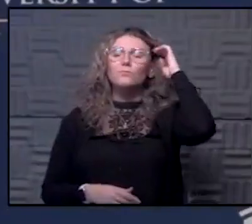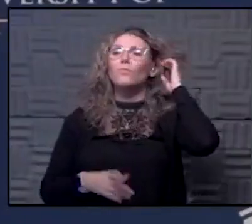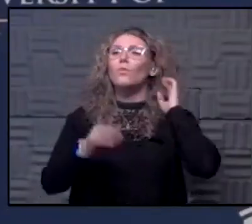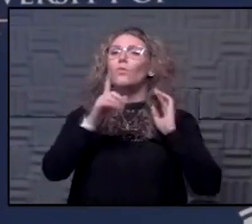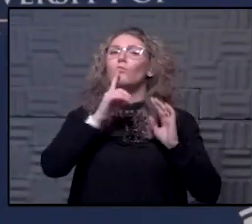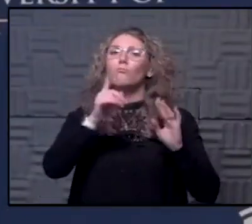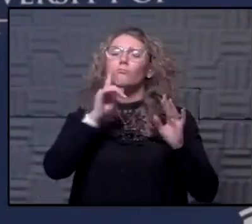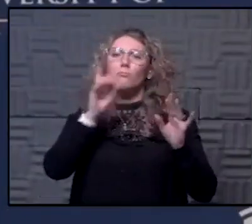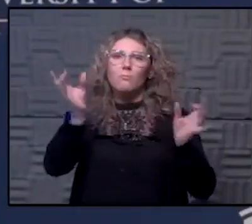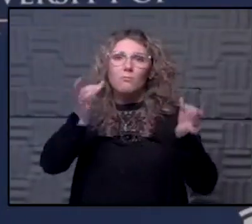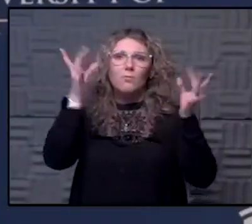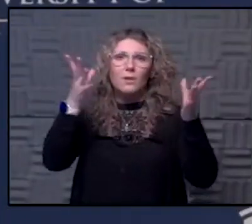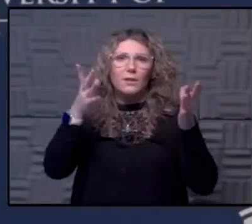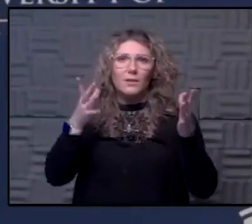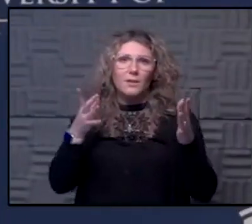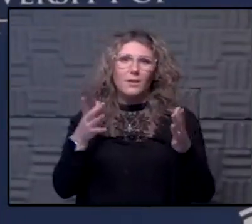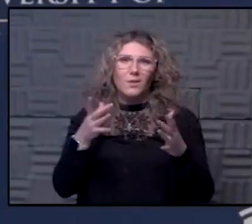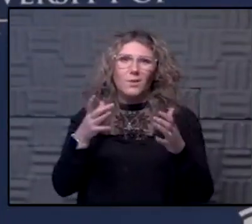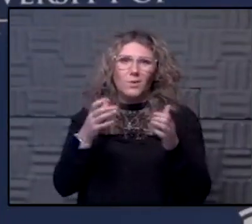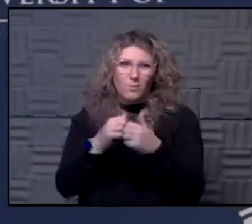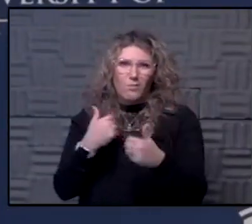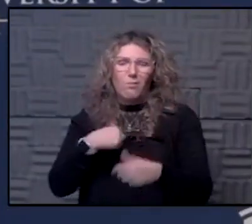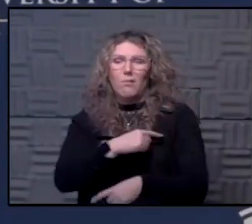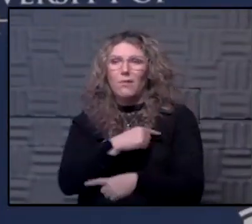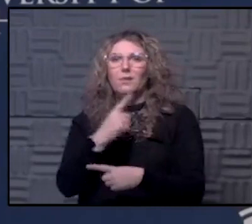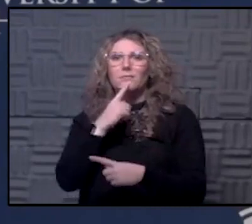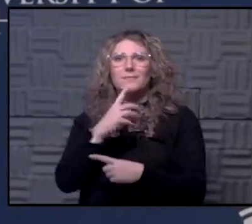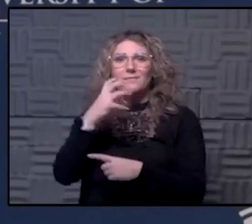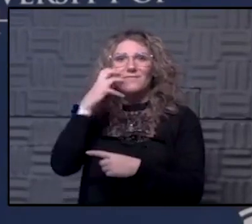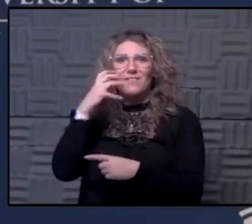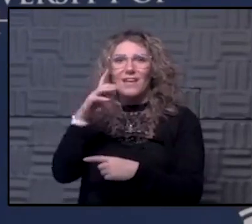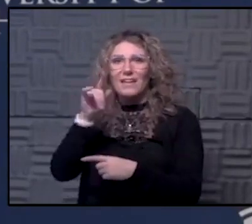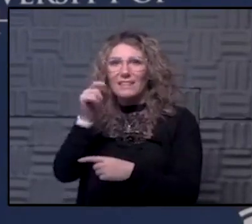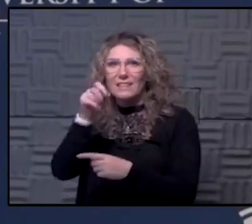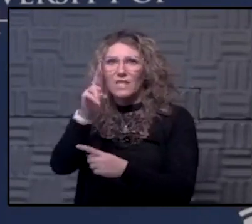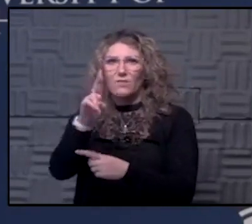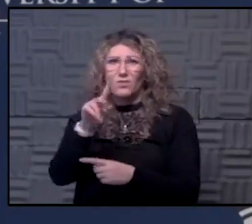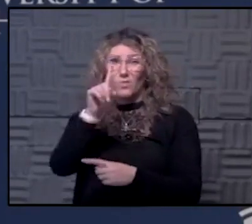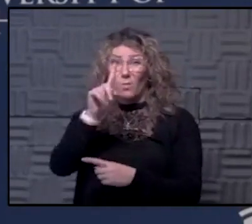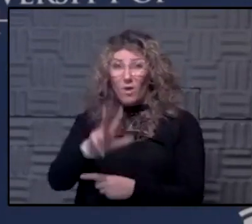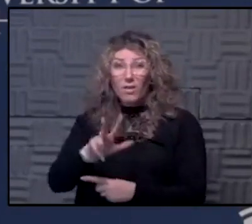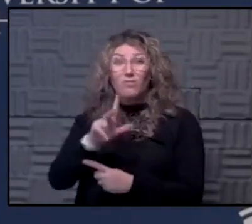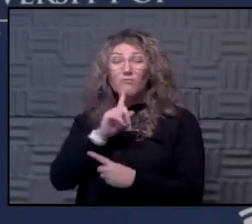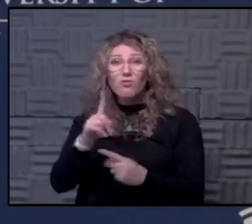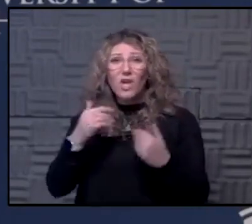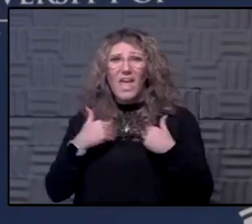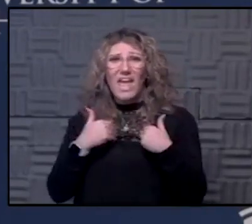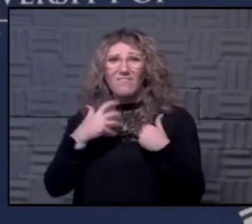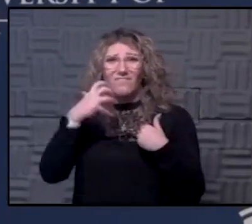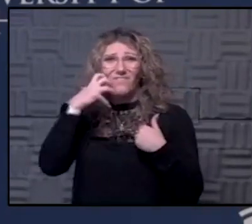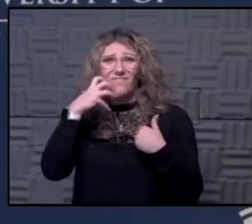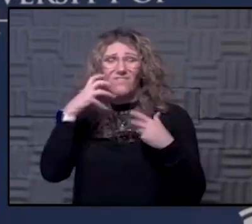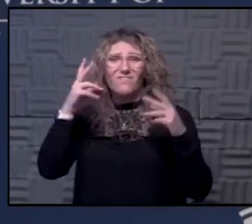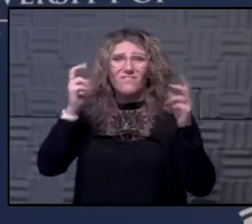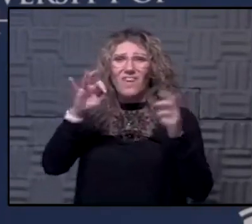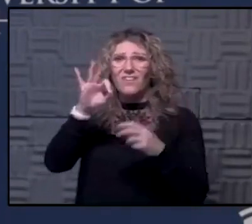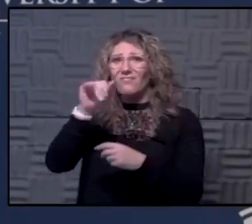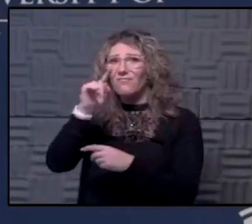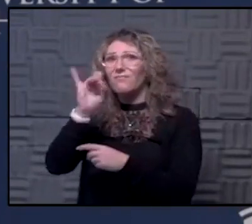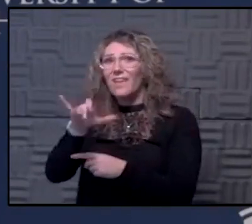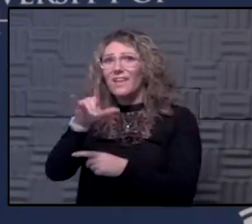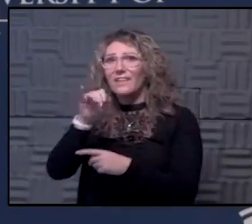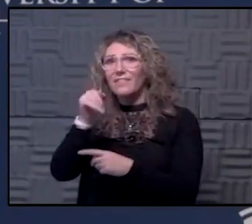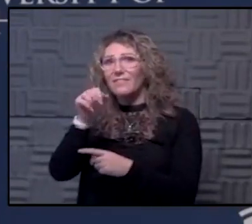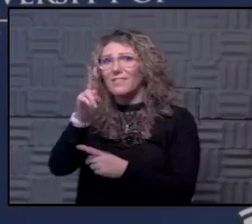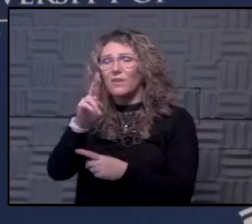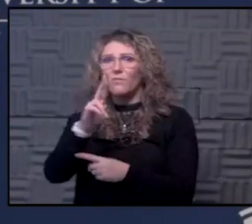in hepatology right now is fatty liver disease. And so there's some estimates that up to a third of Americans may have some degree of fatty liver. And that has to do with all the reasons